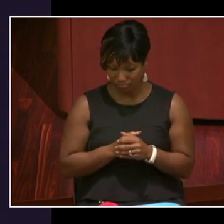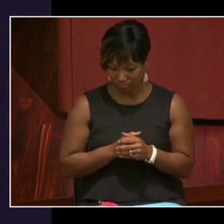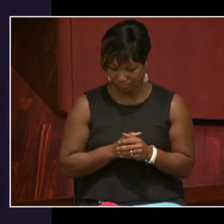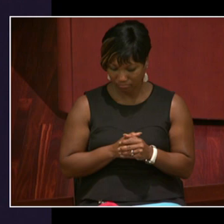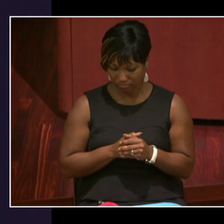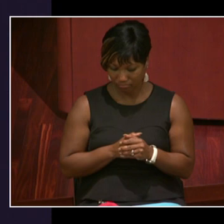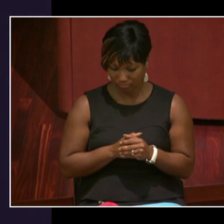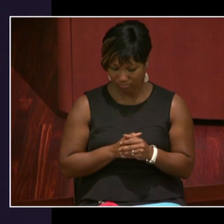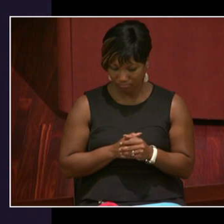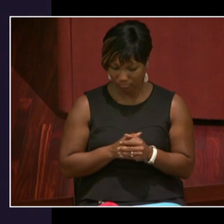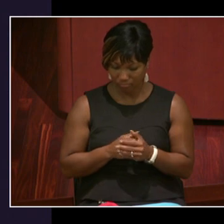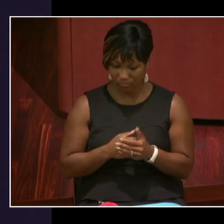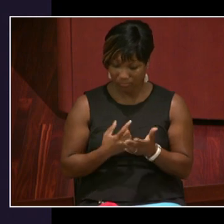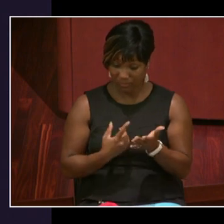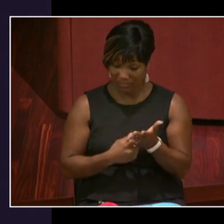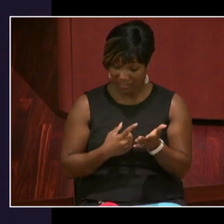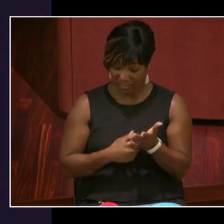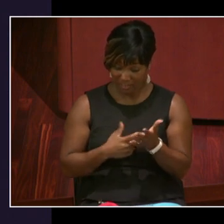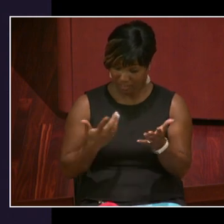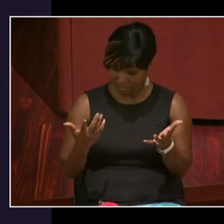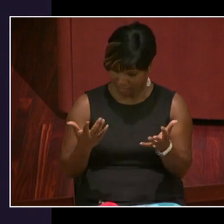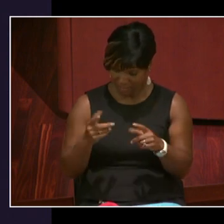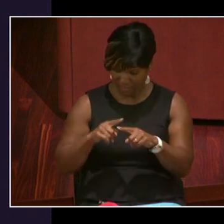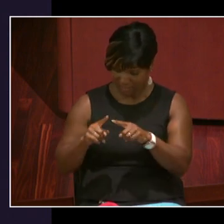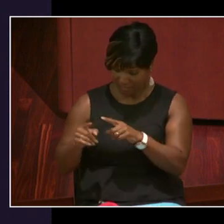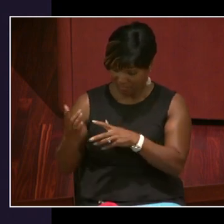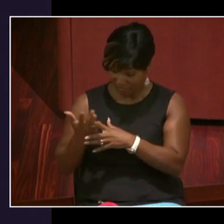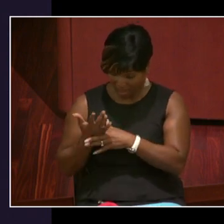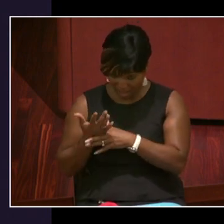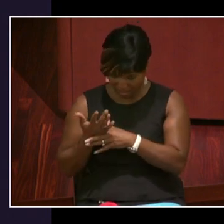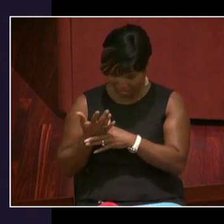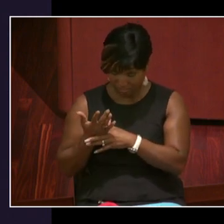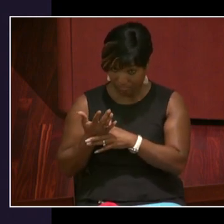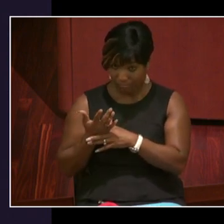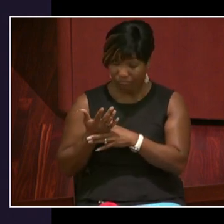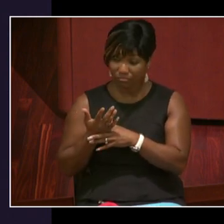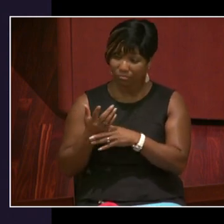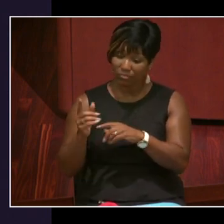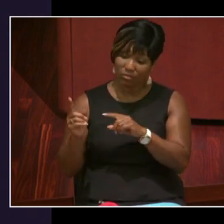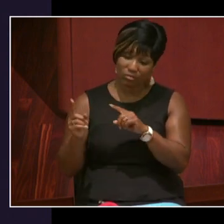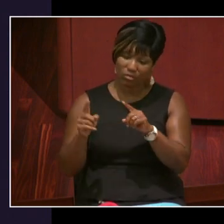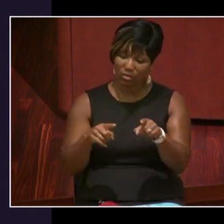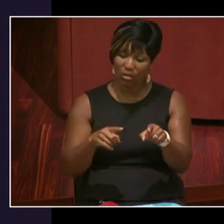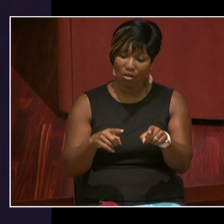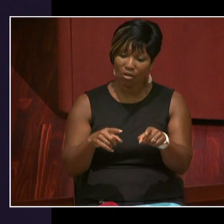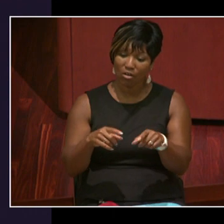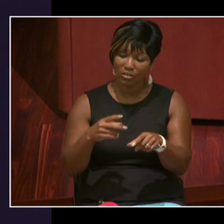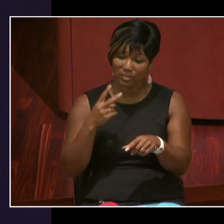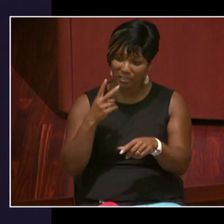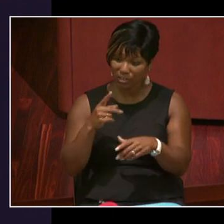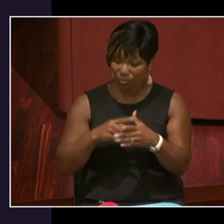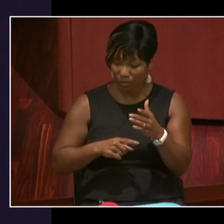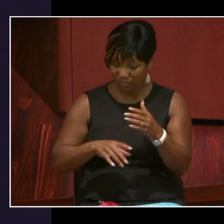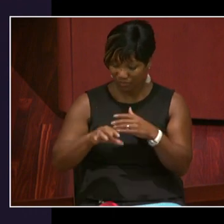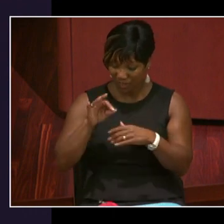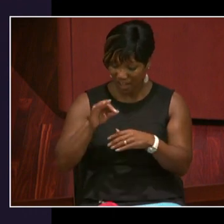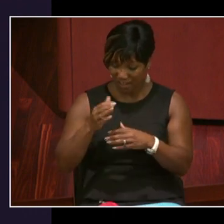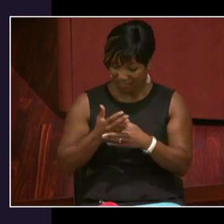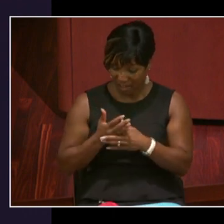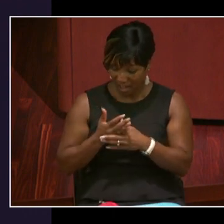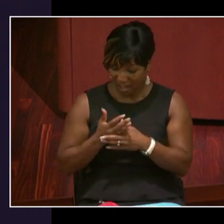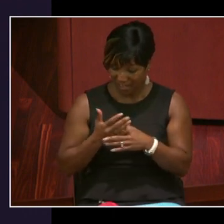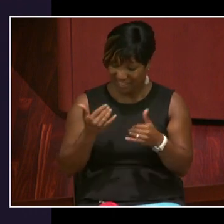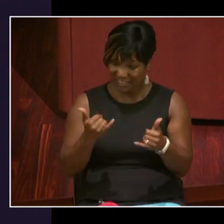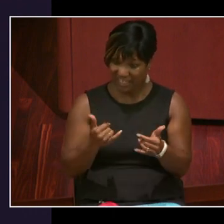So we've talked a little bit about what the files are. We've gone over what you might expect to find in a file. Now let's